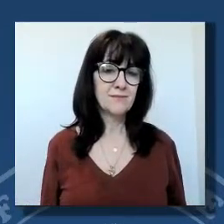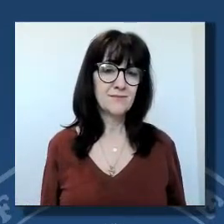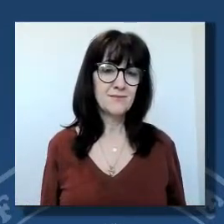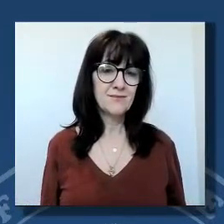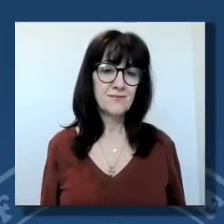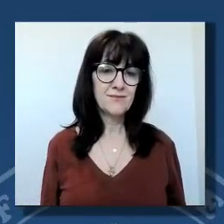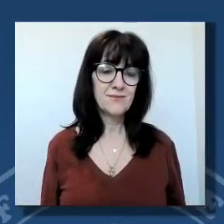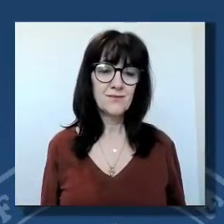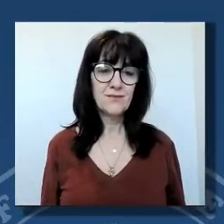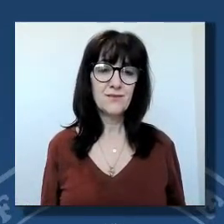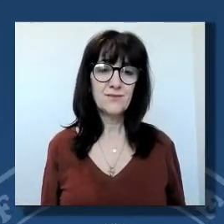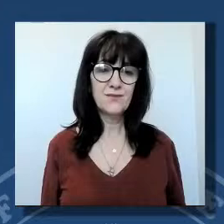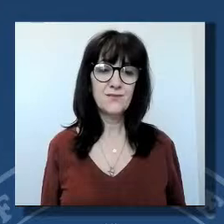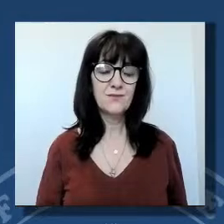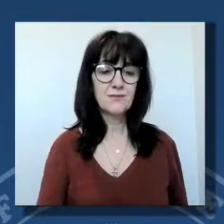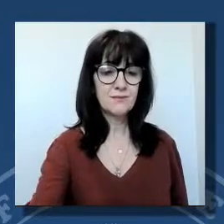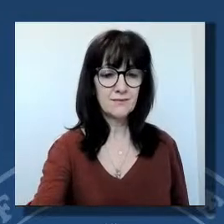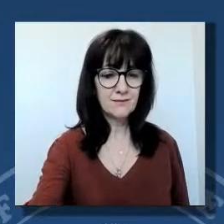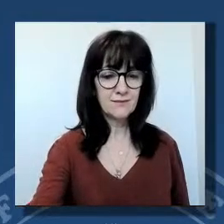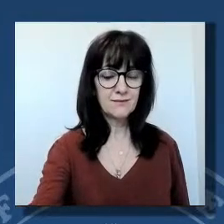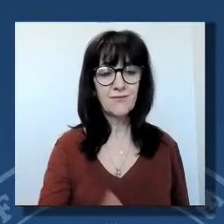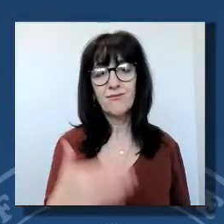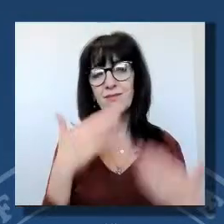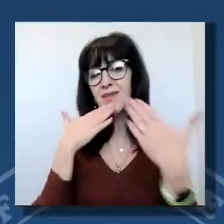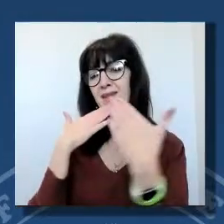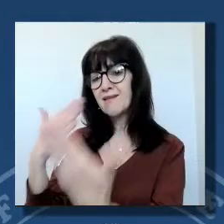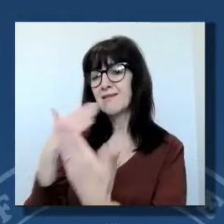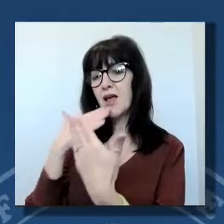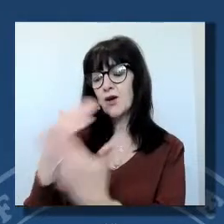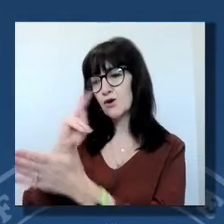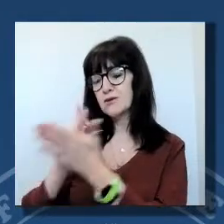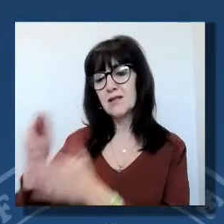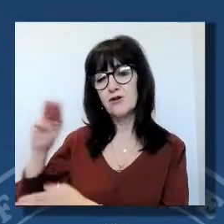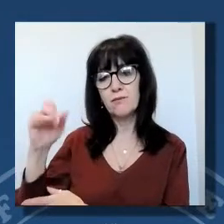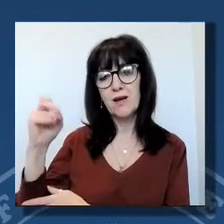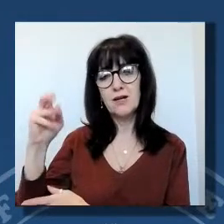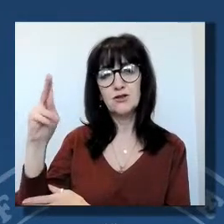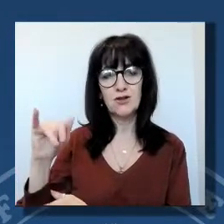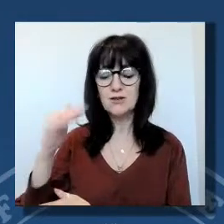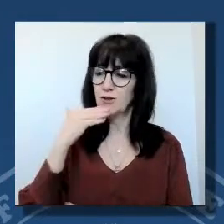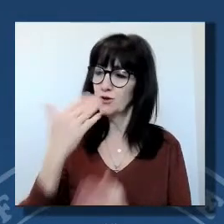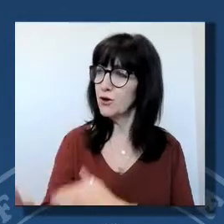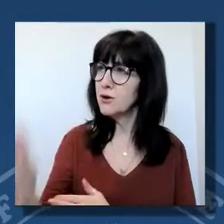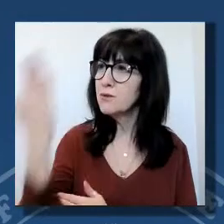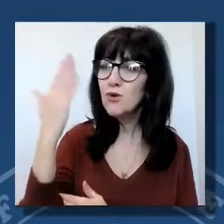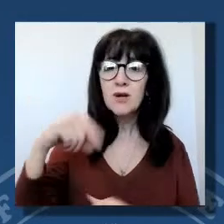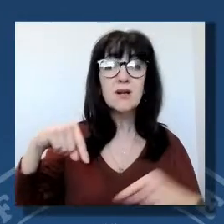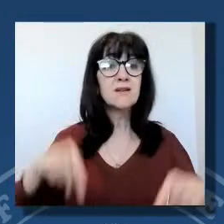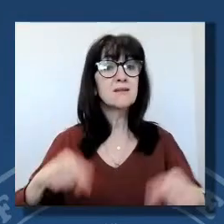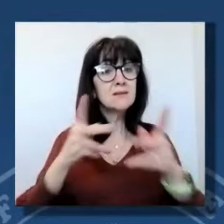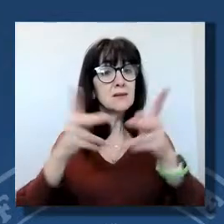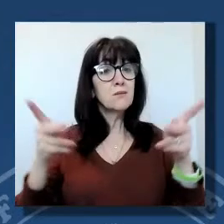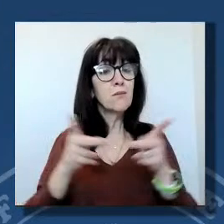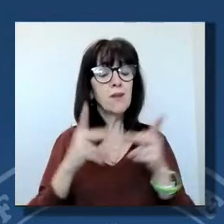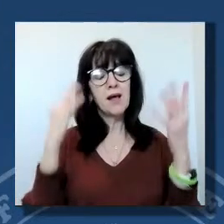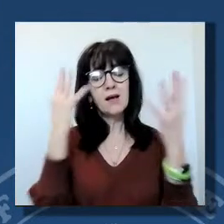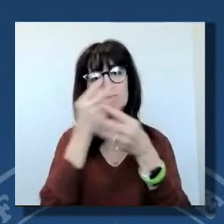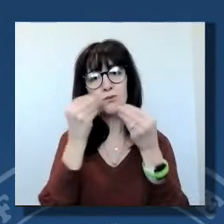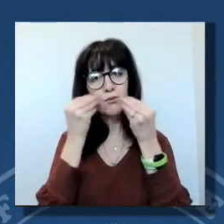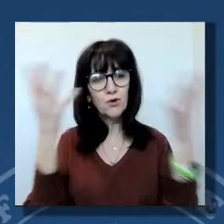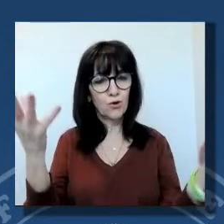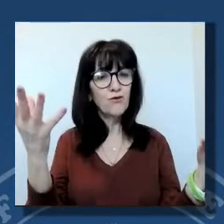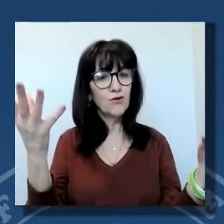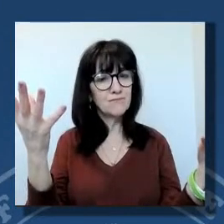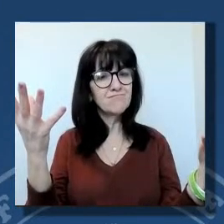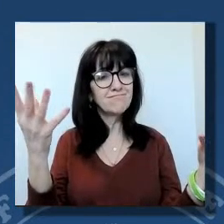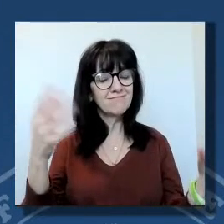Thank you very much, Secretary Majeski, and good morning. What a really beautiful place. I remember well being